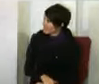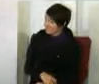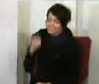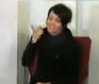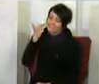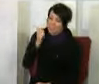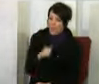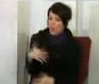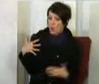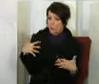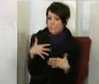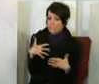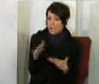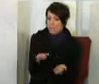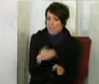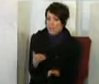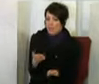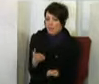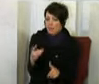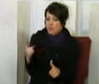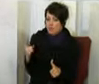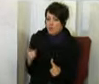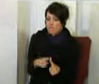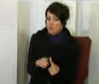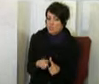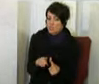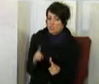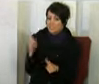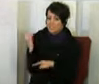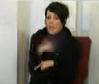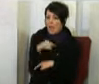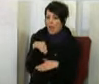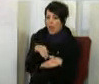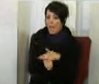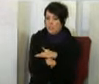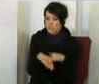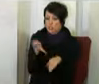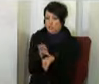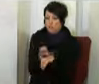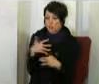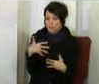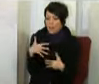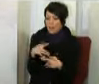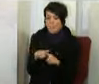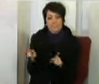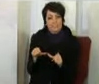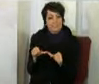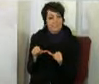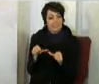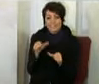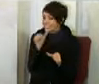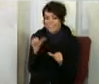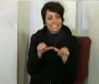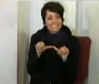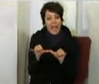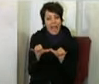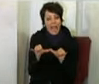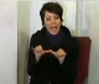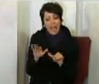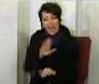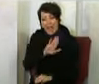I was scared to death the first time I walked into that church, but it didn't last for long. I had never